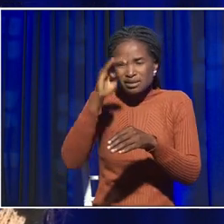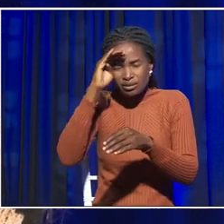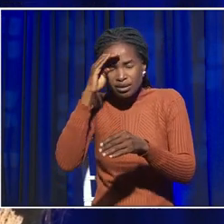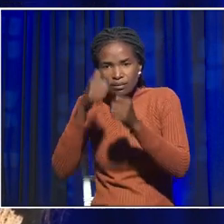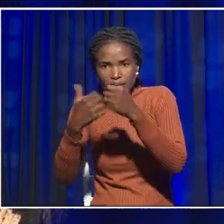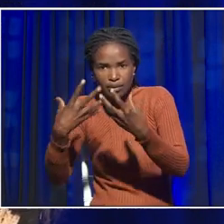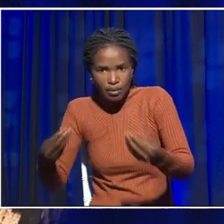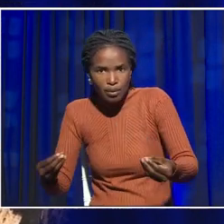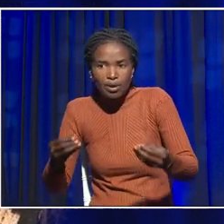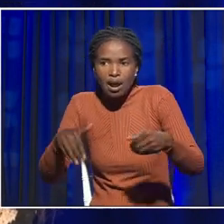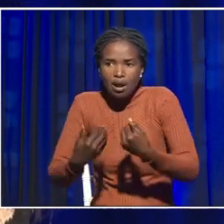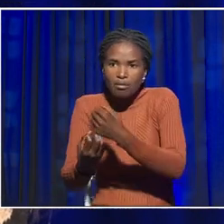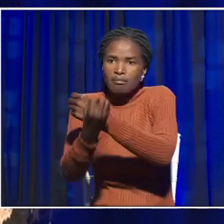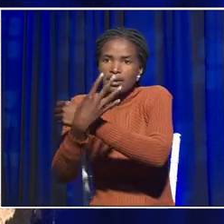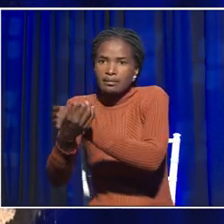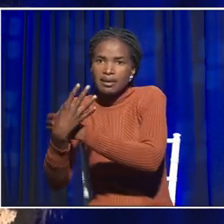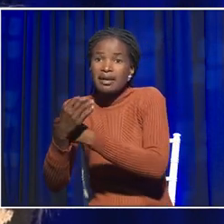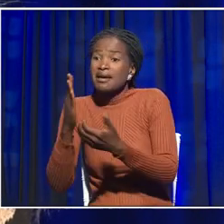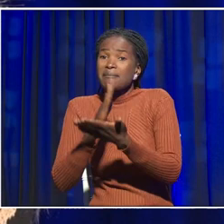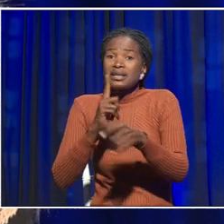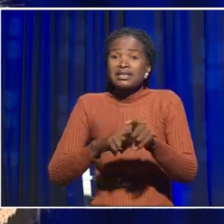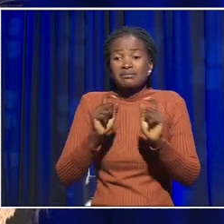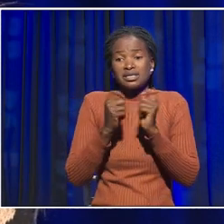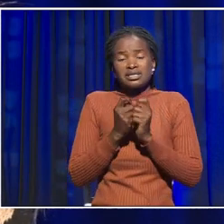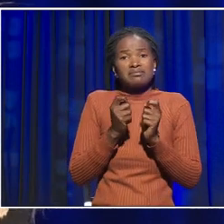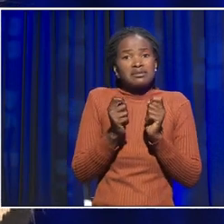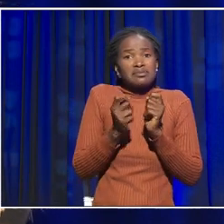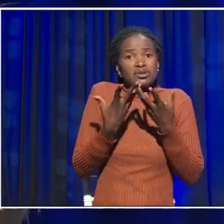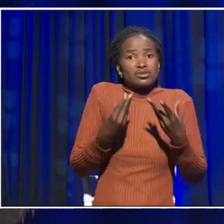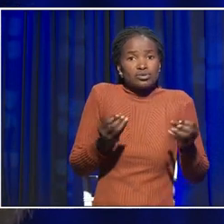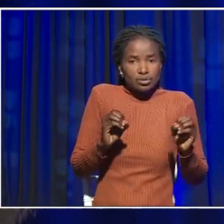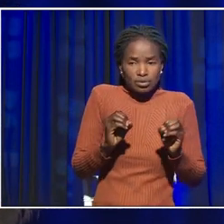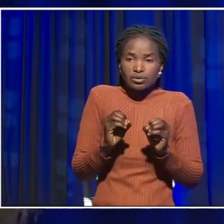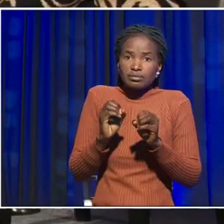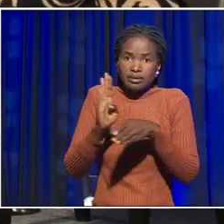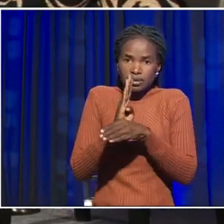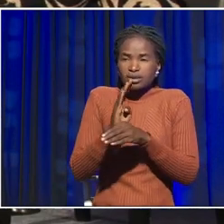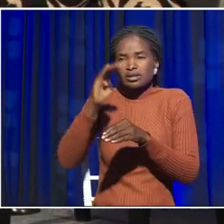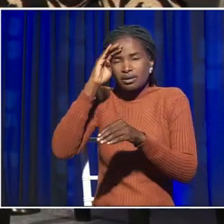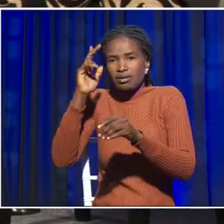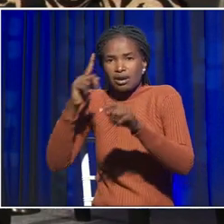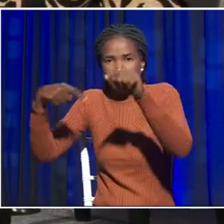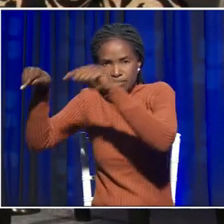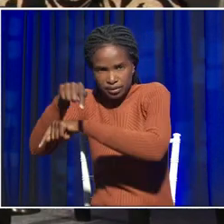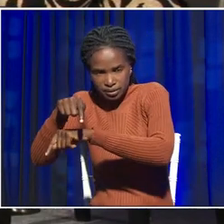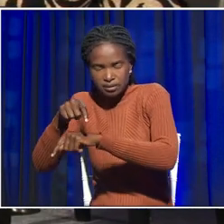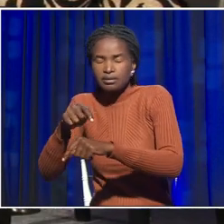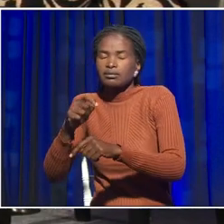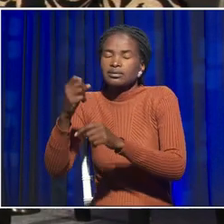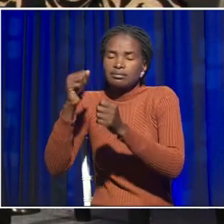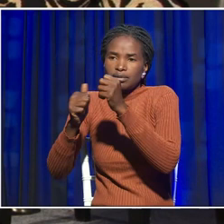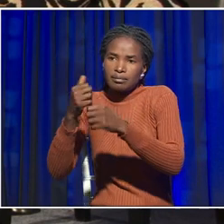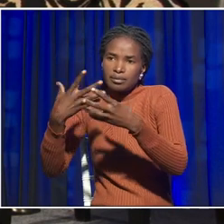always inside and having the solution inside within their business. Mm. I mean, if you look at this example, I mean, that's why I'm thinking of Reino